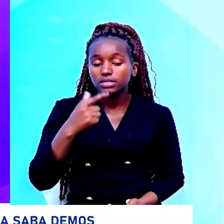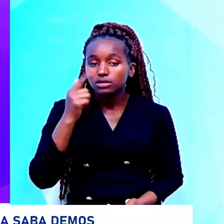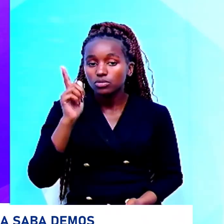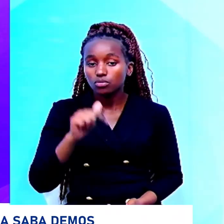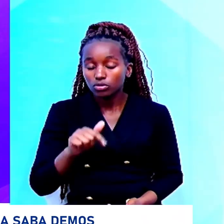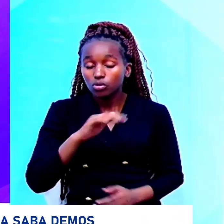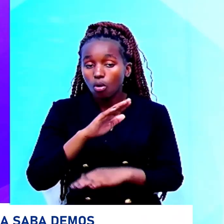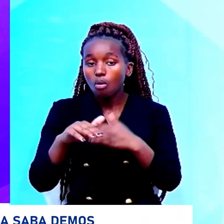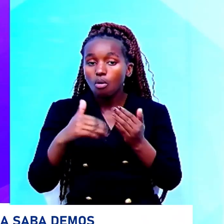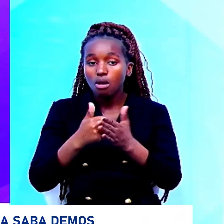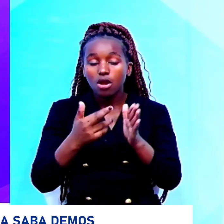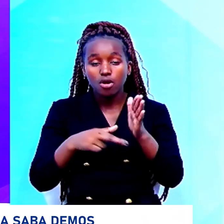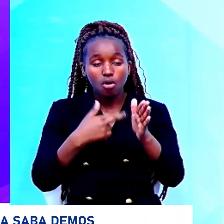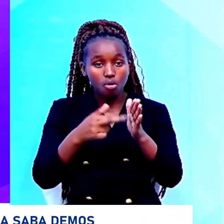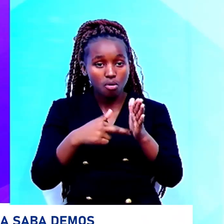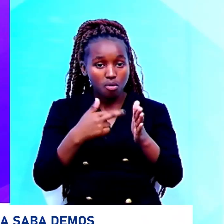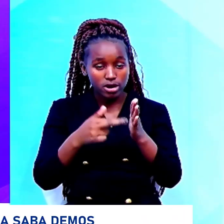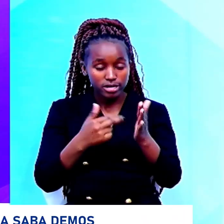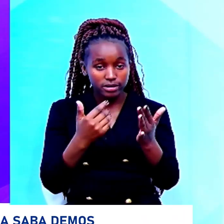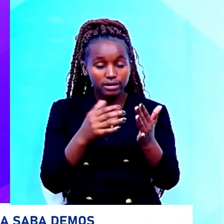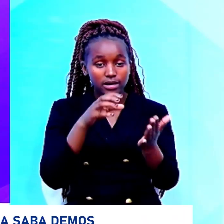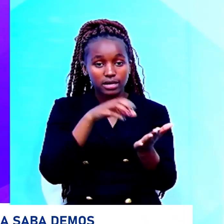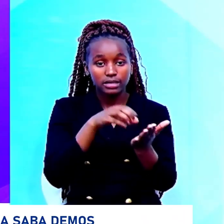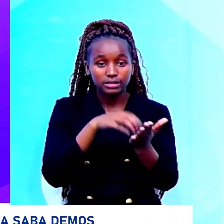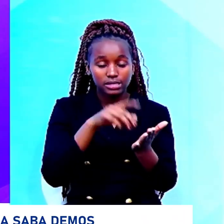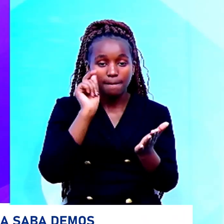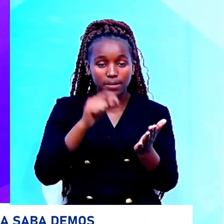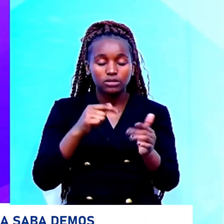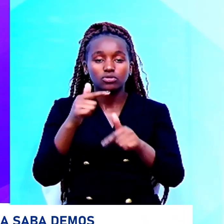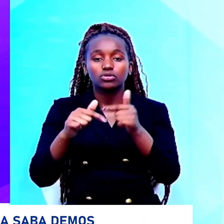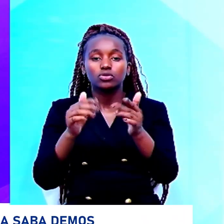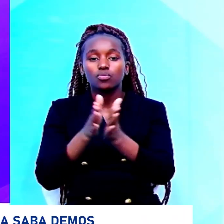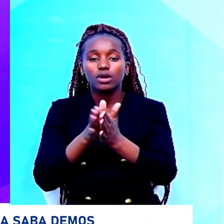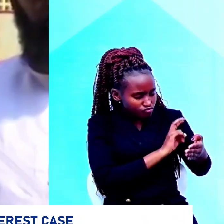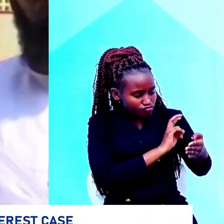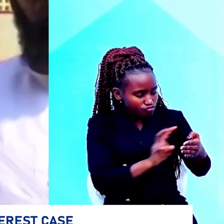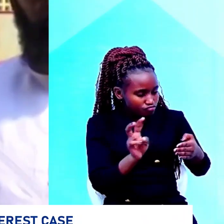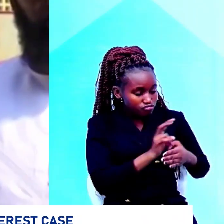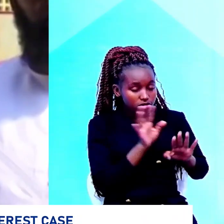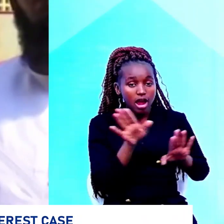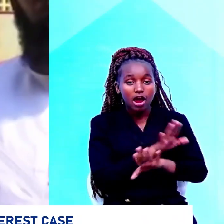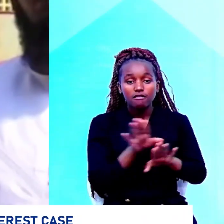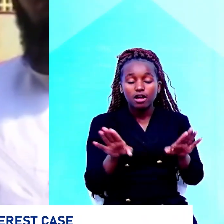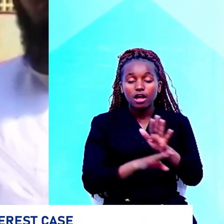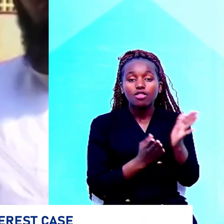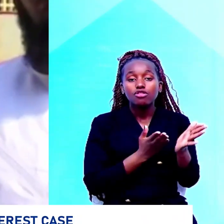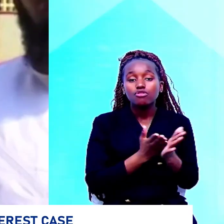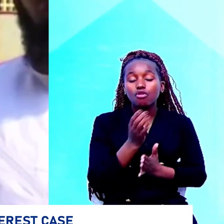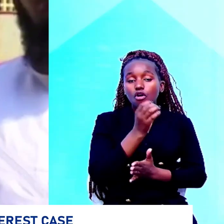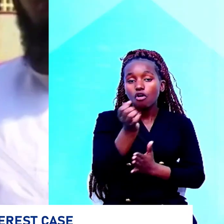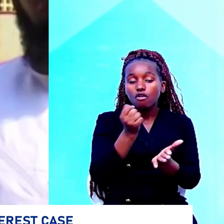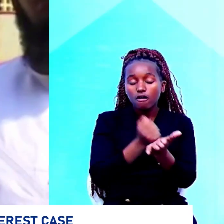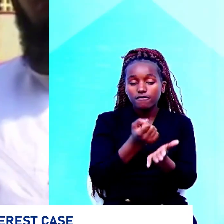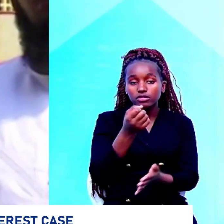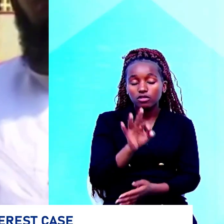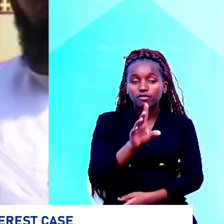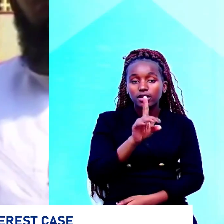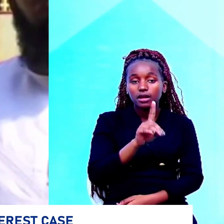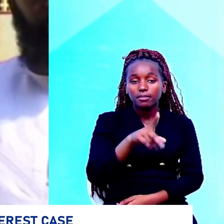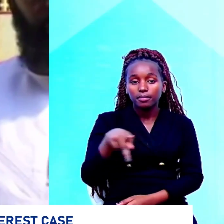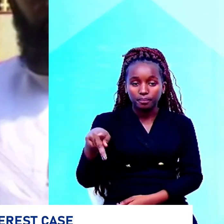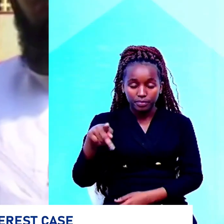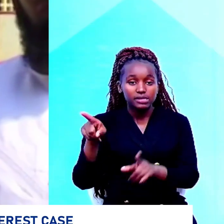recorded incidents will be subjected to further interrogation. The DPP and the application has gone